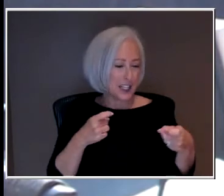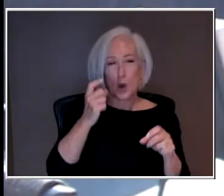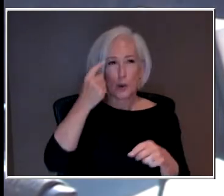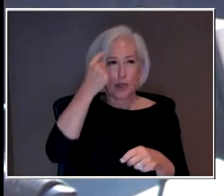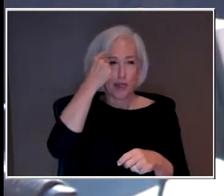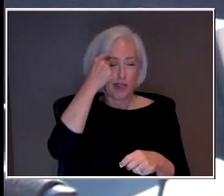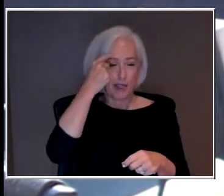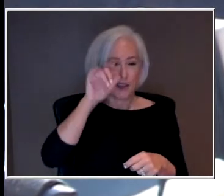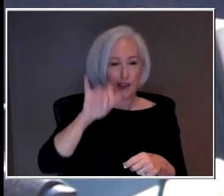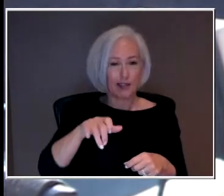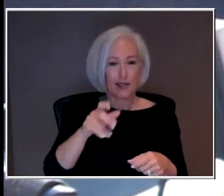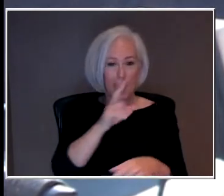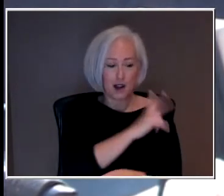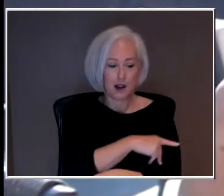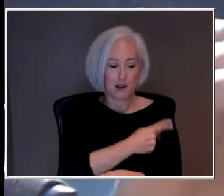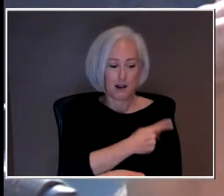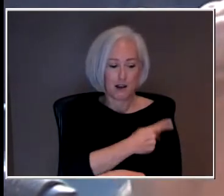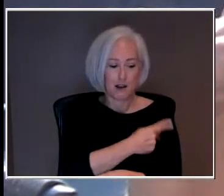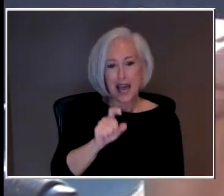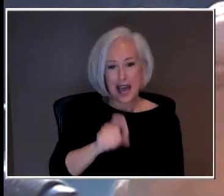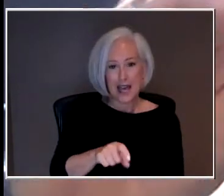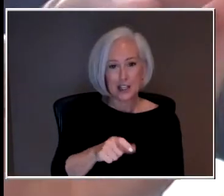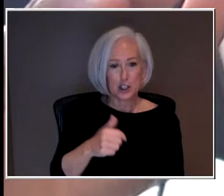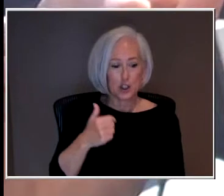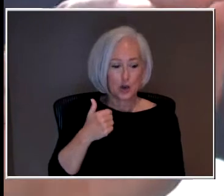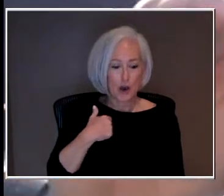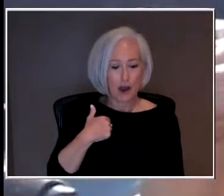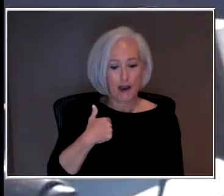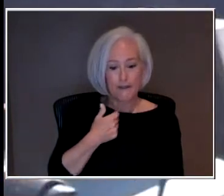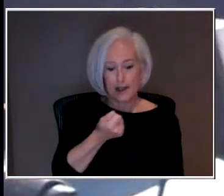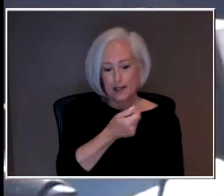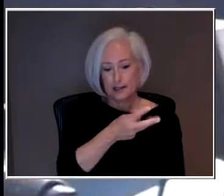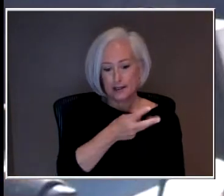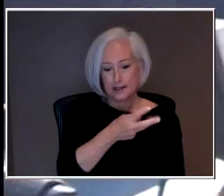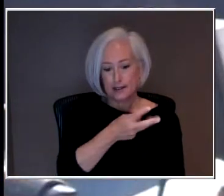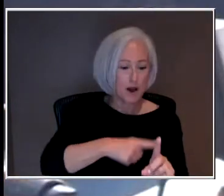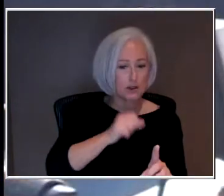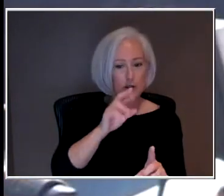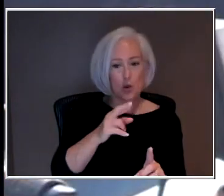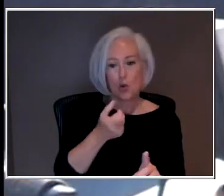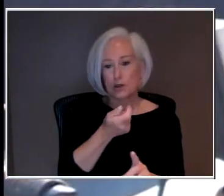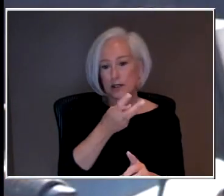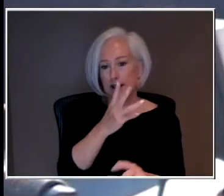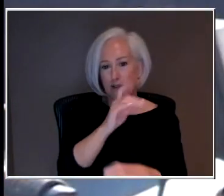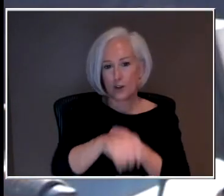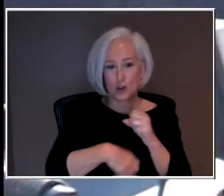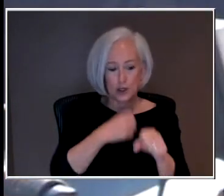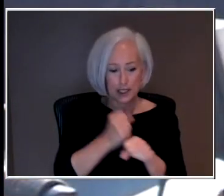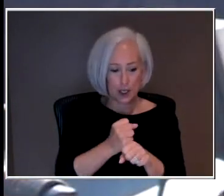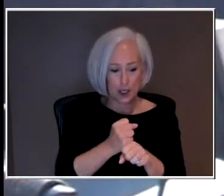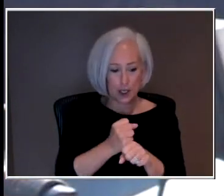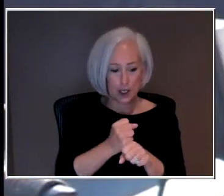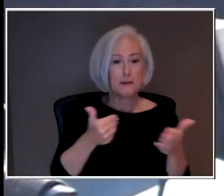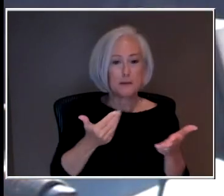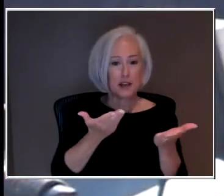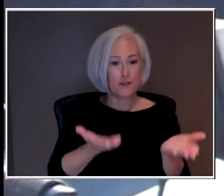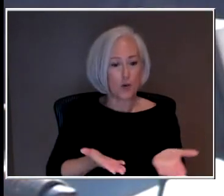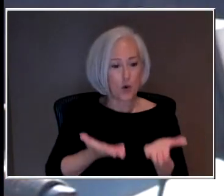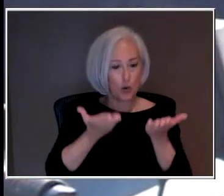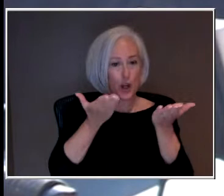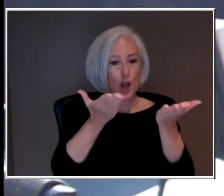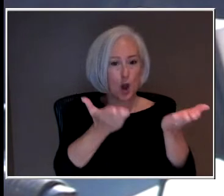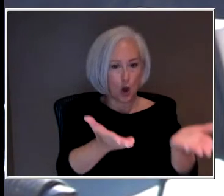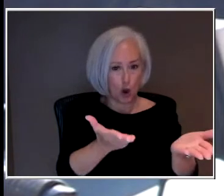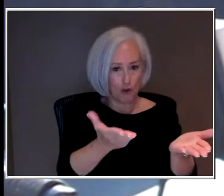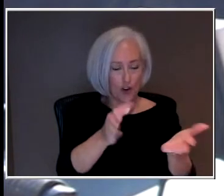to, has to be in this many months or years of pain before we offer A, B, or C. We're really looking for the most